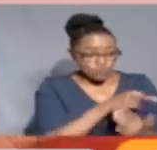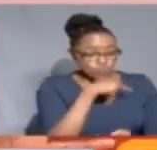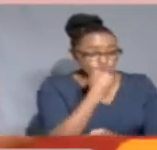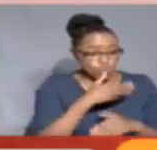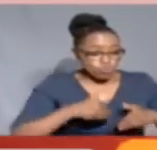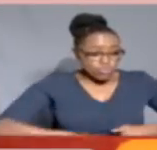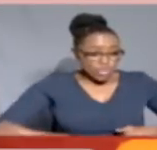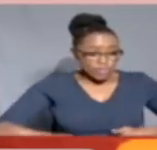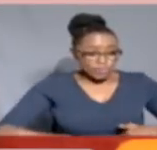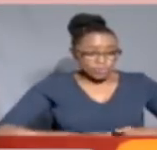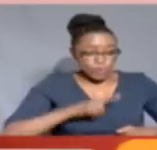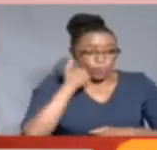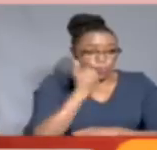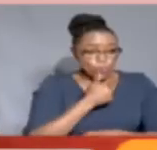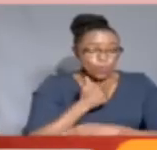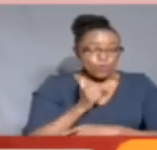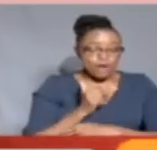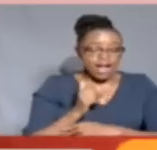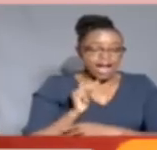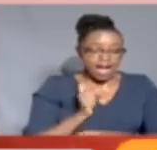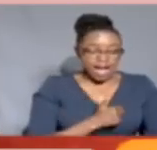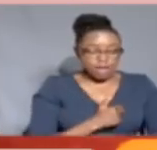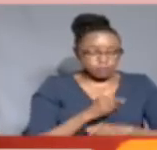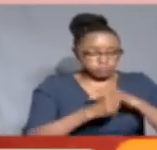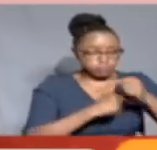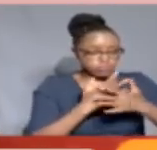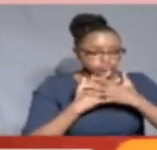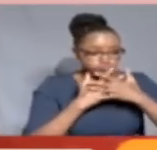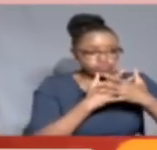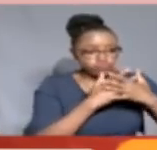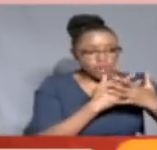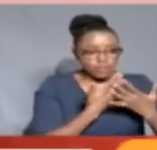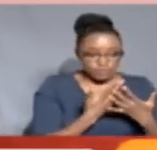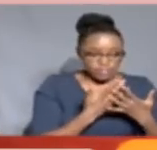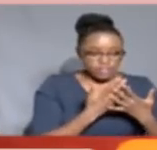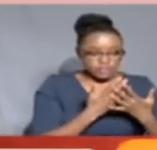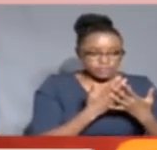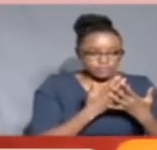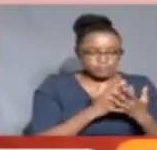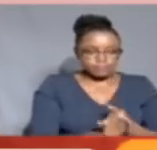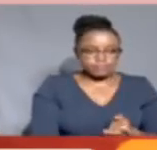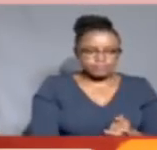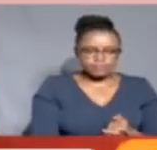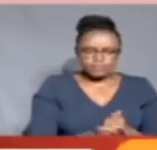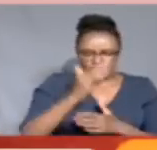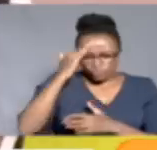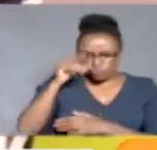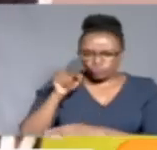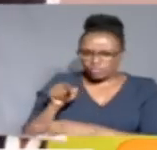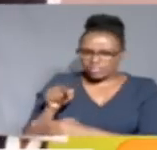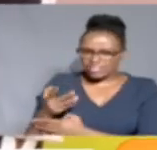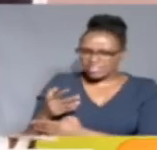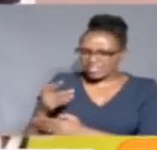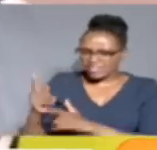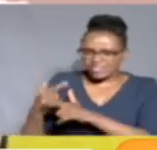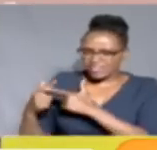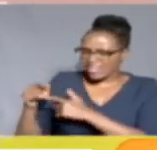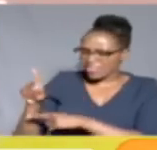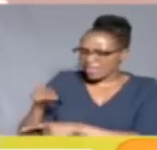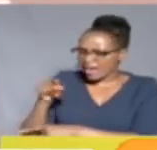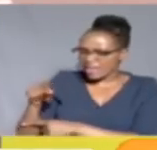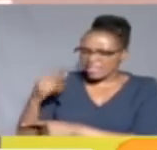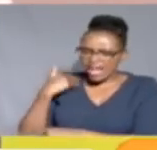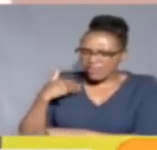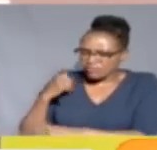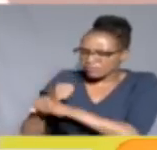youth that we are holding in our institutions. Right. And it's a very sad affair. And no, absolutely. And what kind of crimes would you say